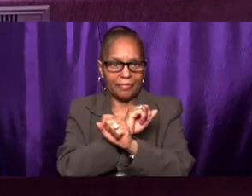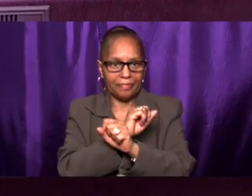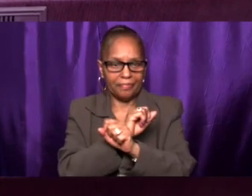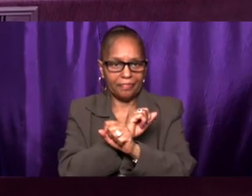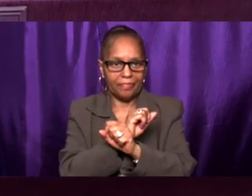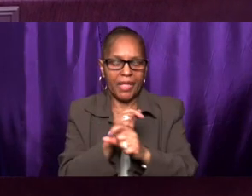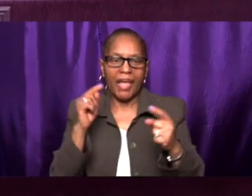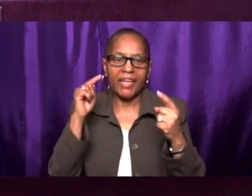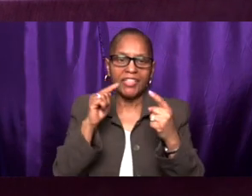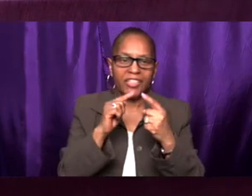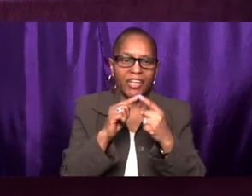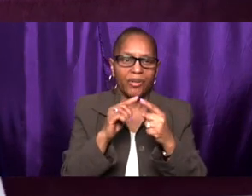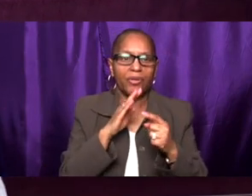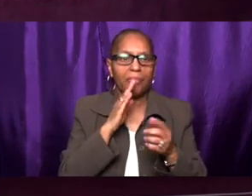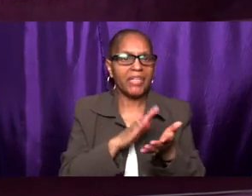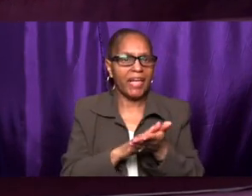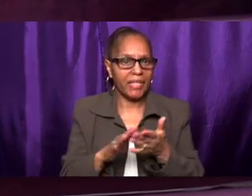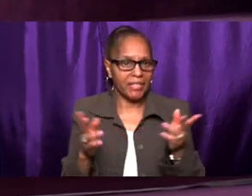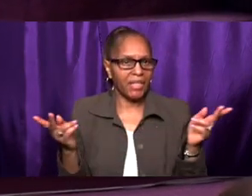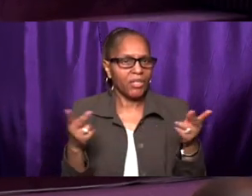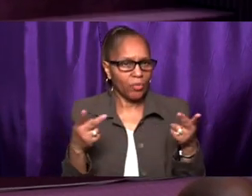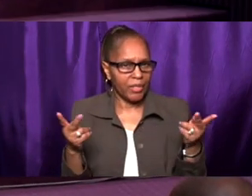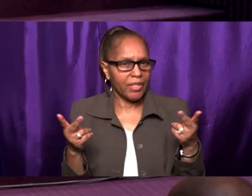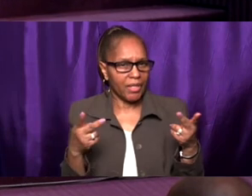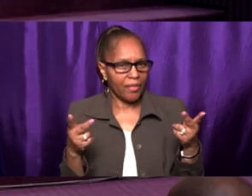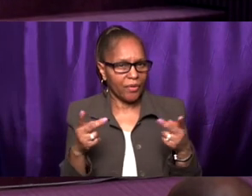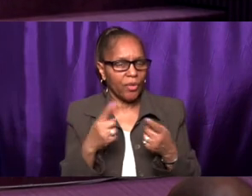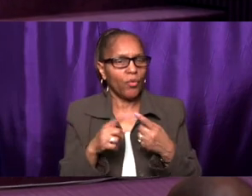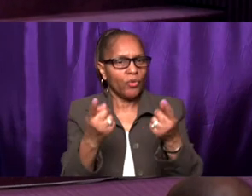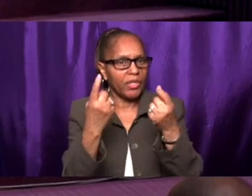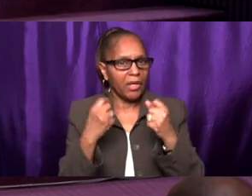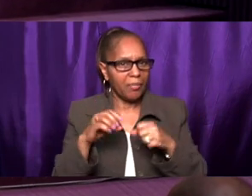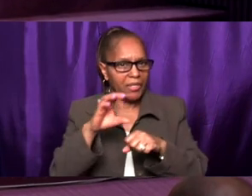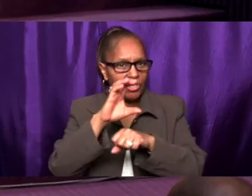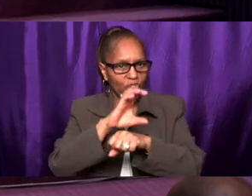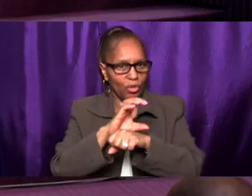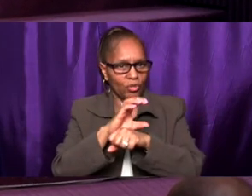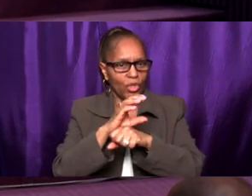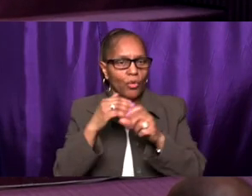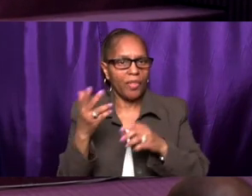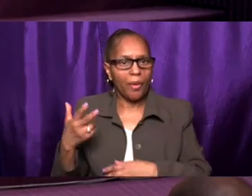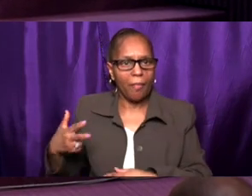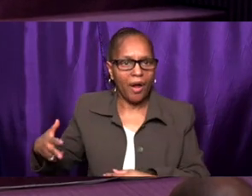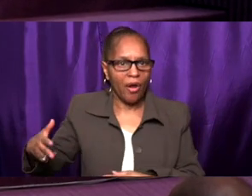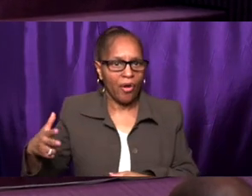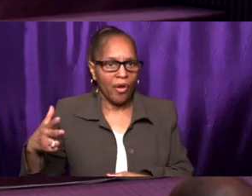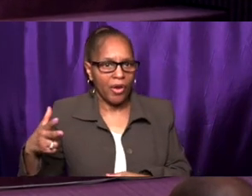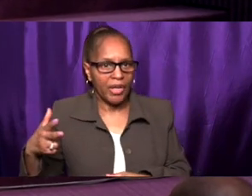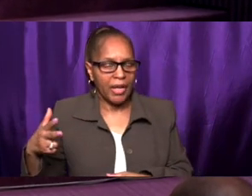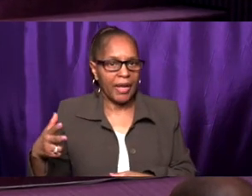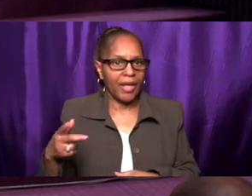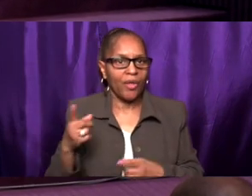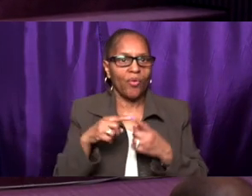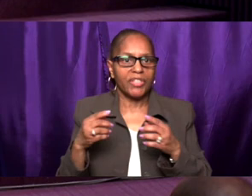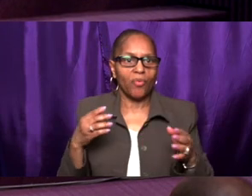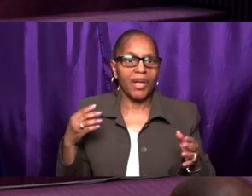I dare you to be nice to one another. When you come into church, when you're in the parking lot, when someone